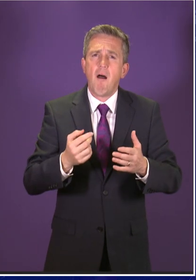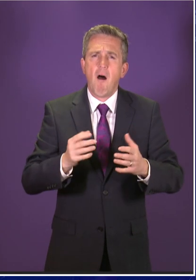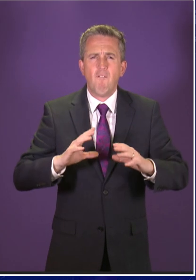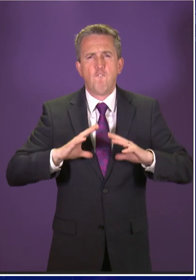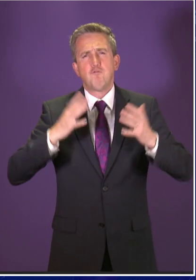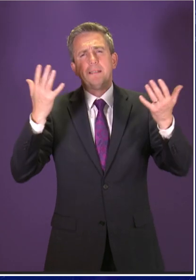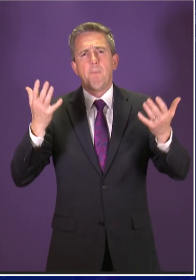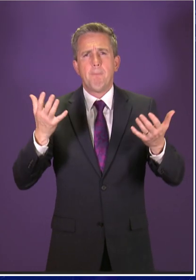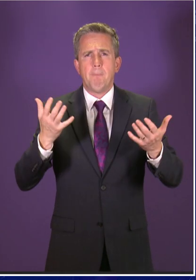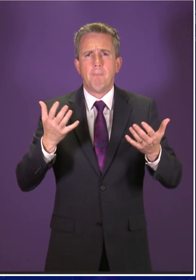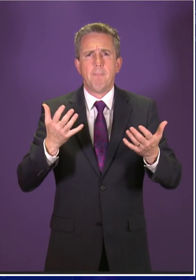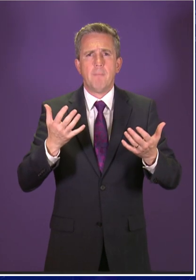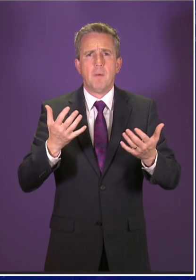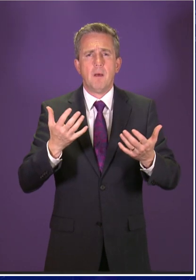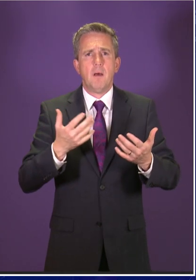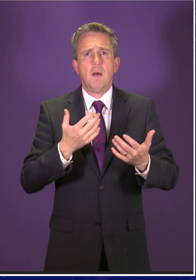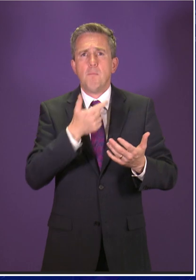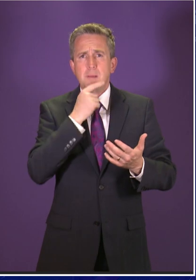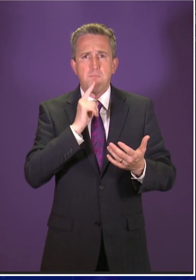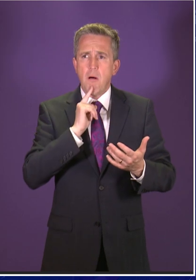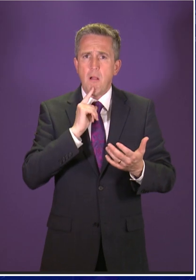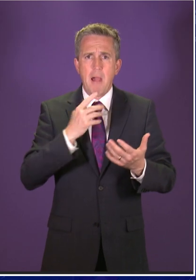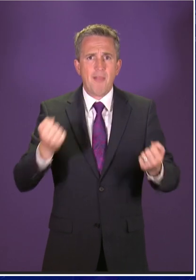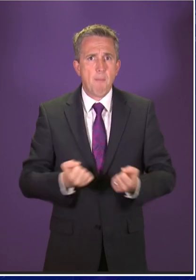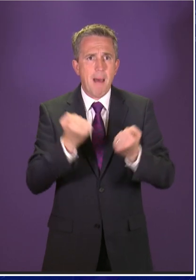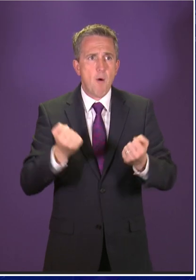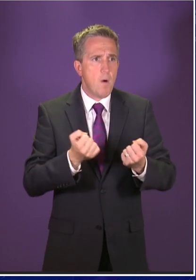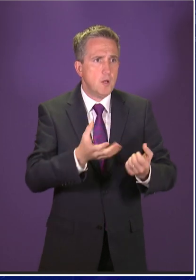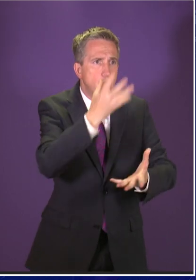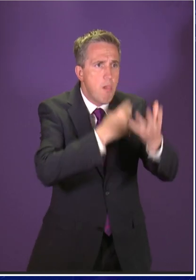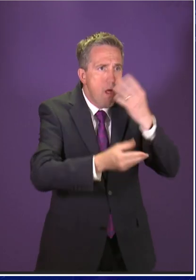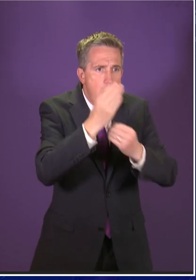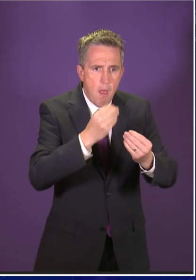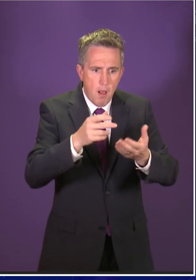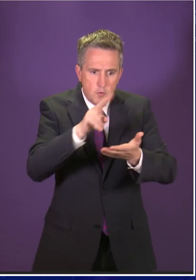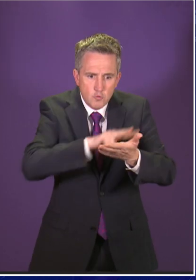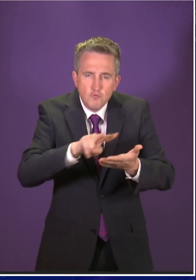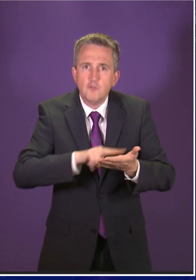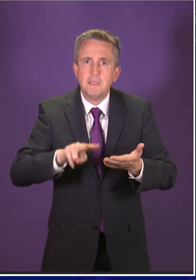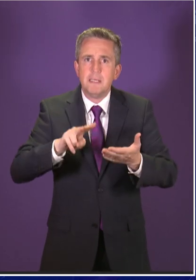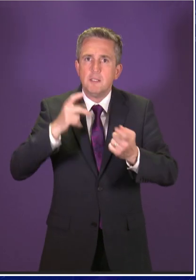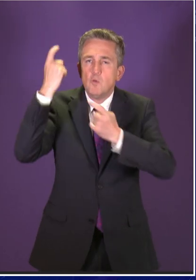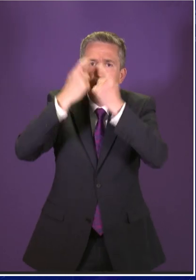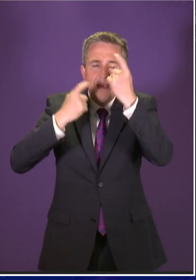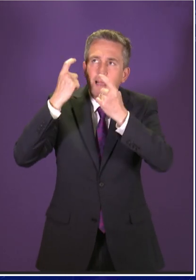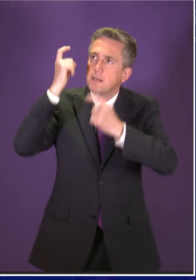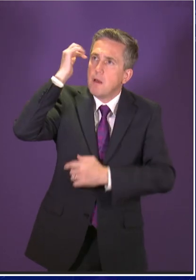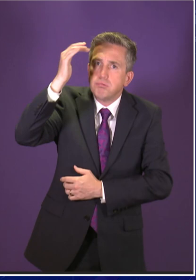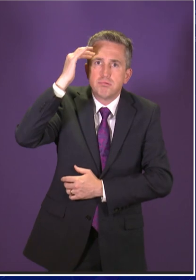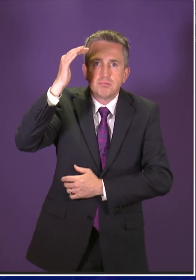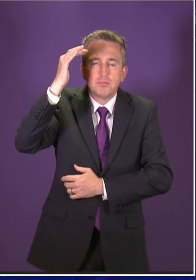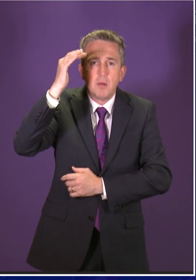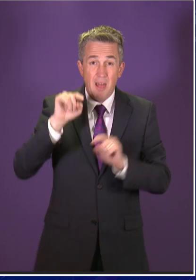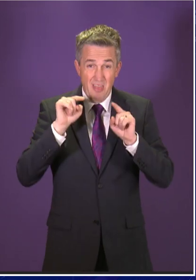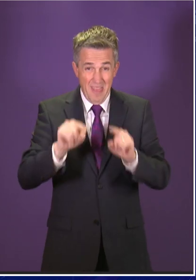people back for so many years until it was released suddenly. The power to learn, to read, to vote, to think, all of these represented